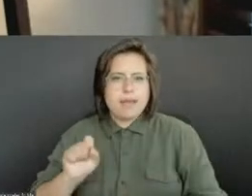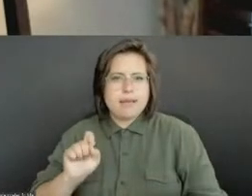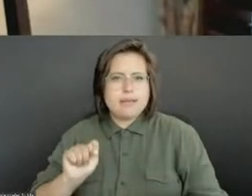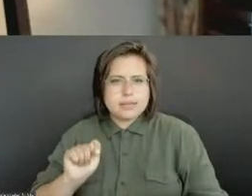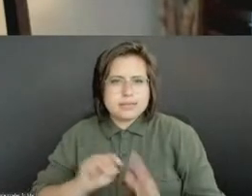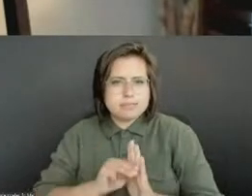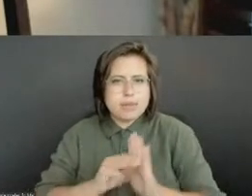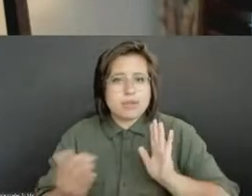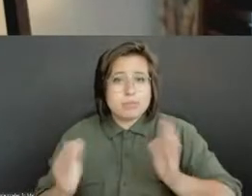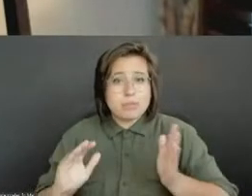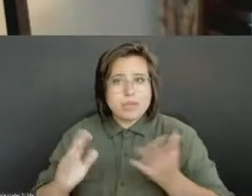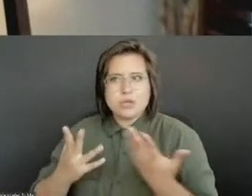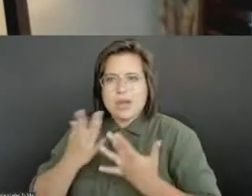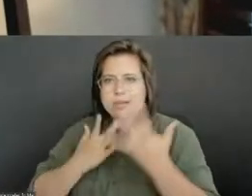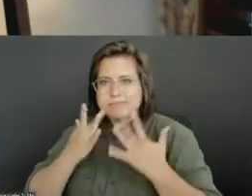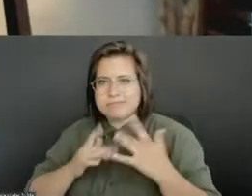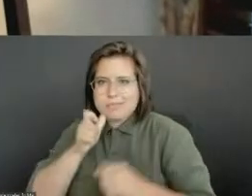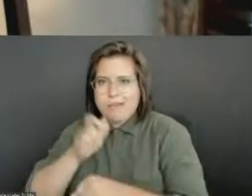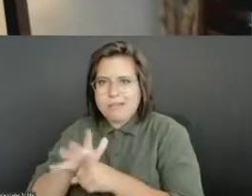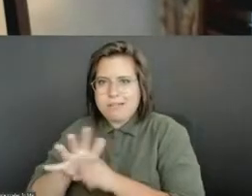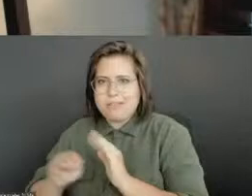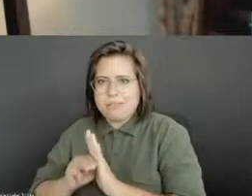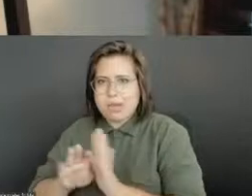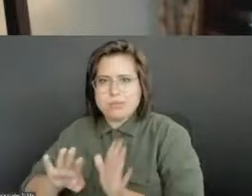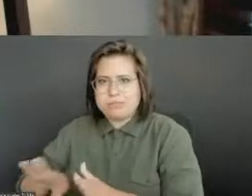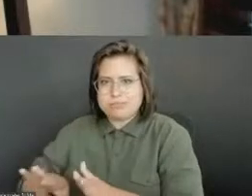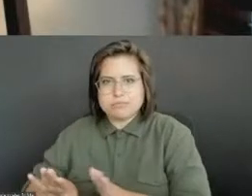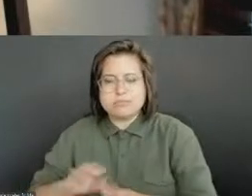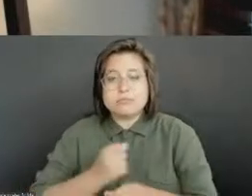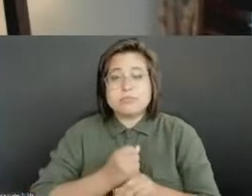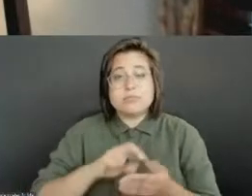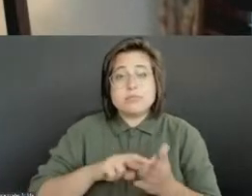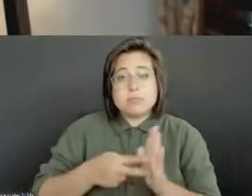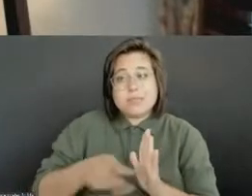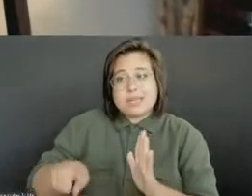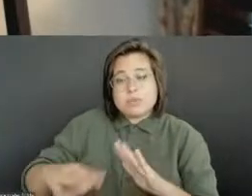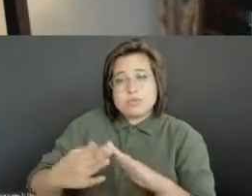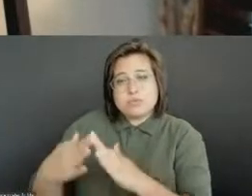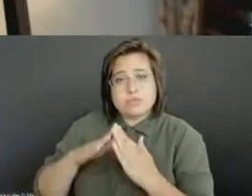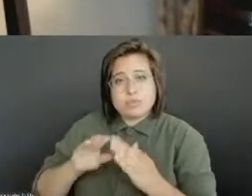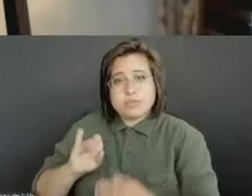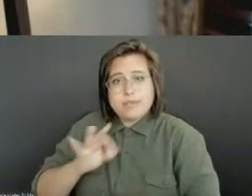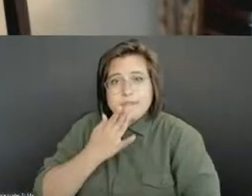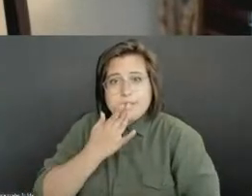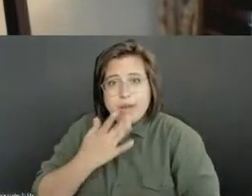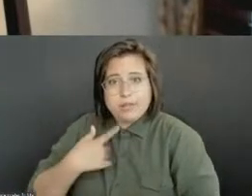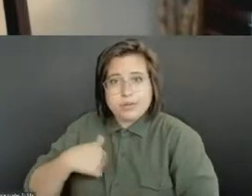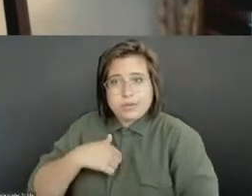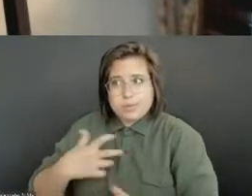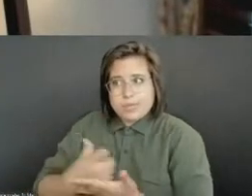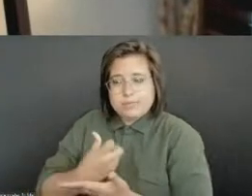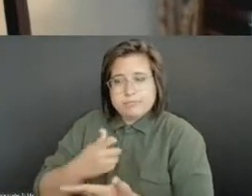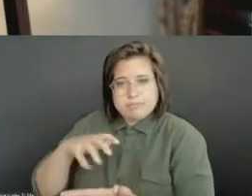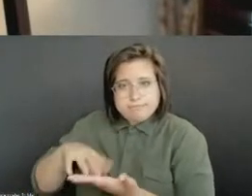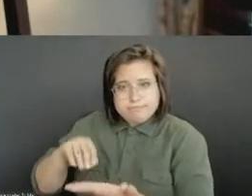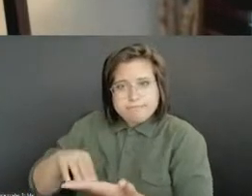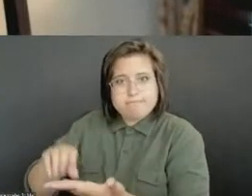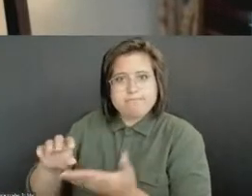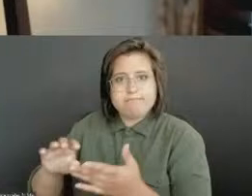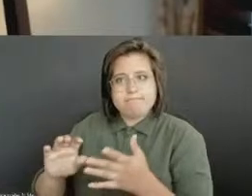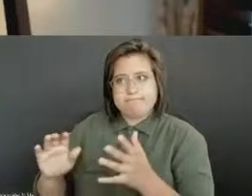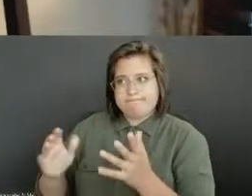to a deficit model, so we can ensure that these lessons learned from communities of color as it relates to building vaccine